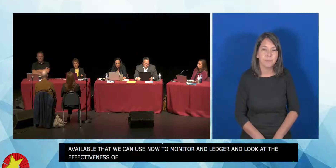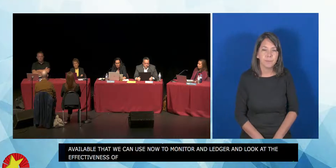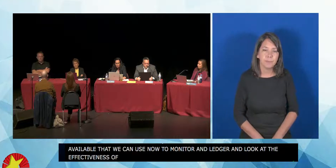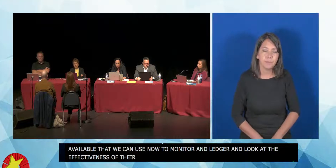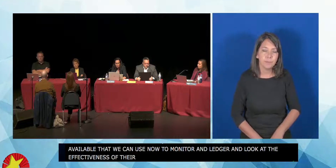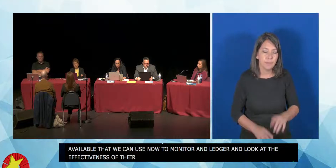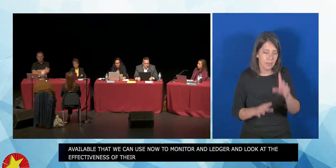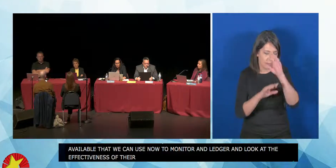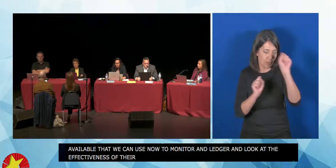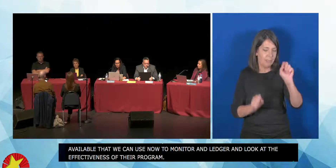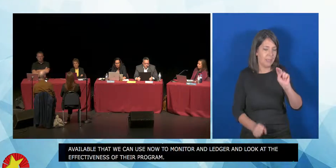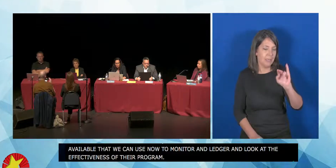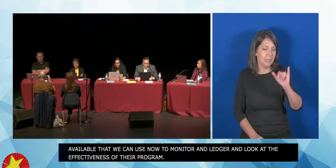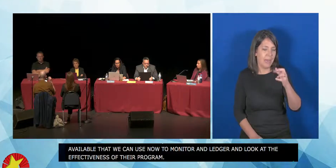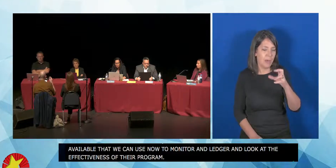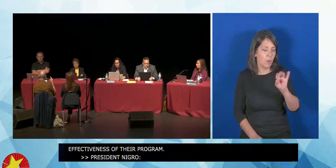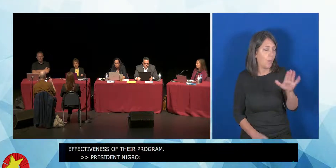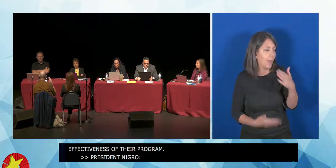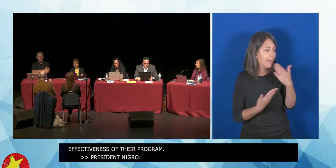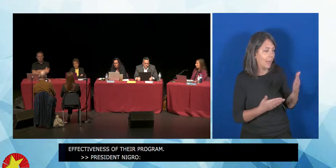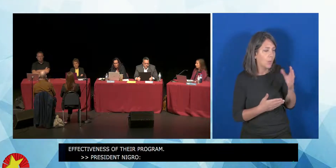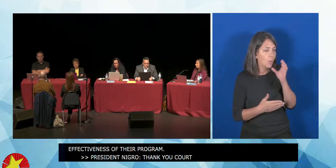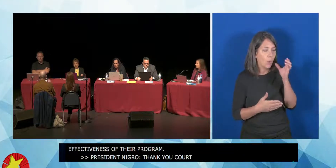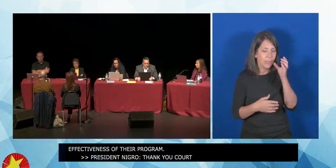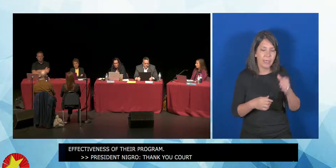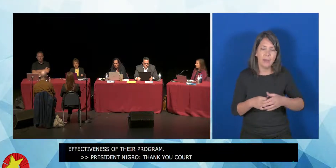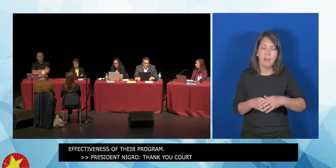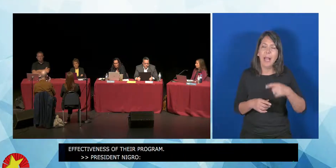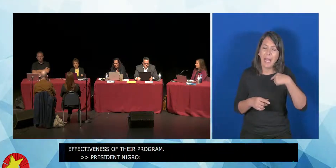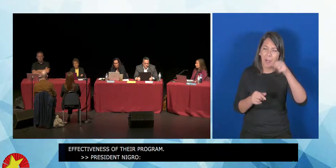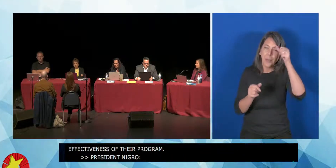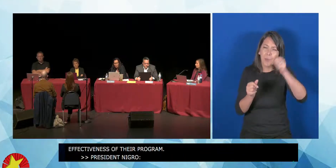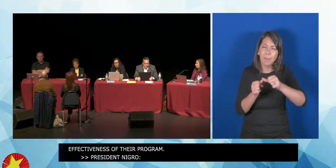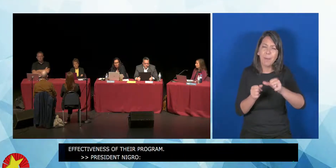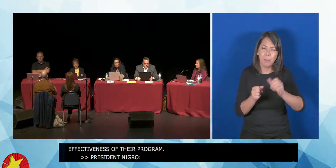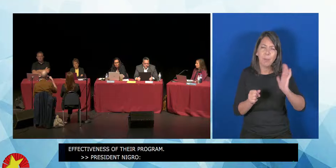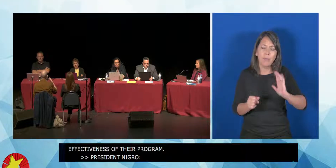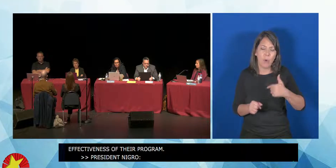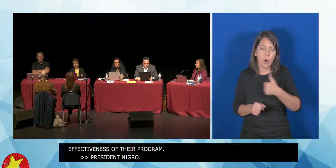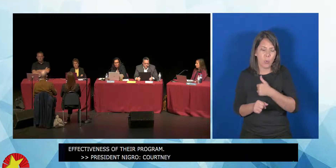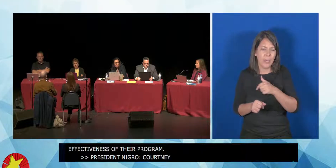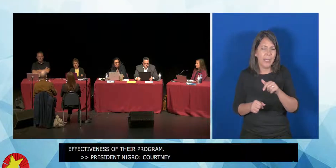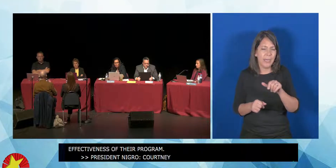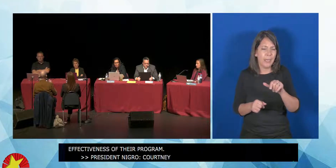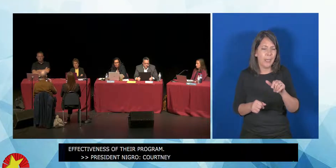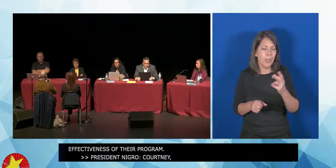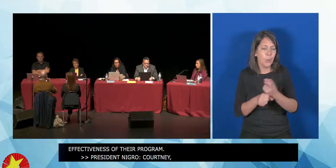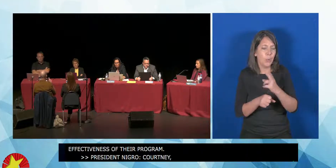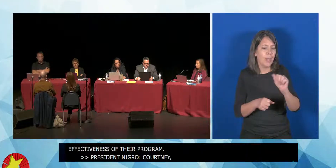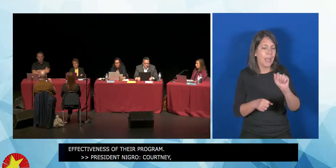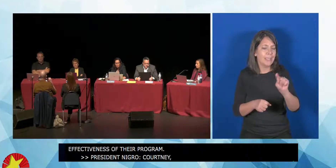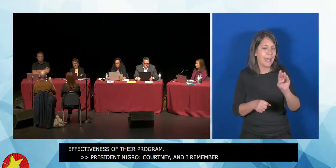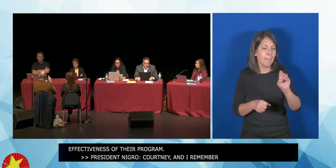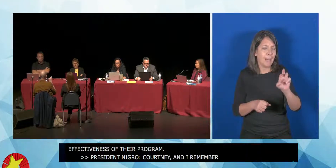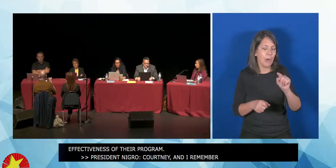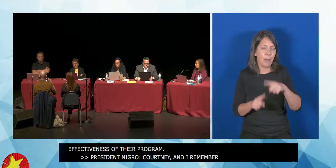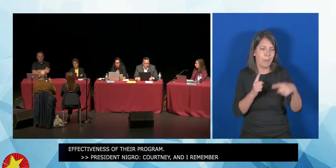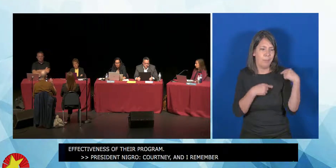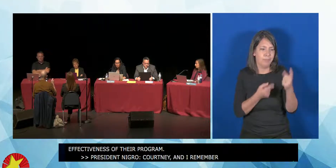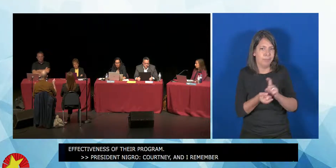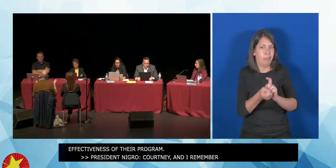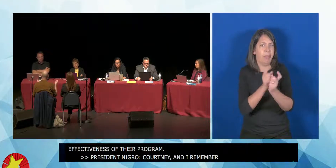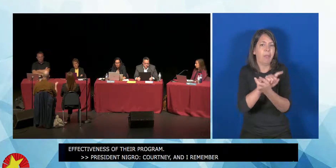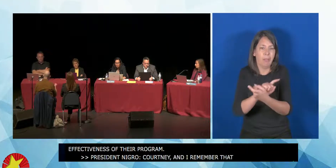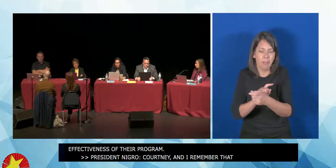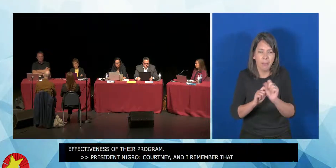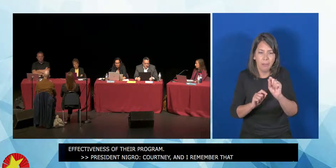Thank you, Courtney. I remember at one point we did, and again, the AZ merits evolved, but several years ago we did get AZ merit